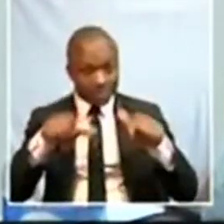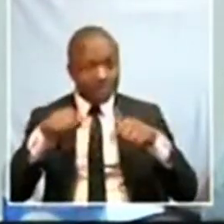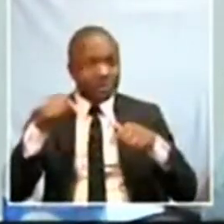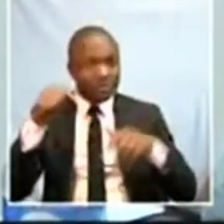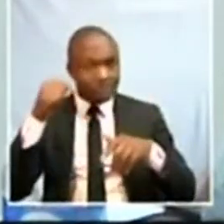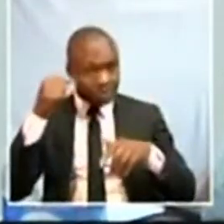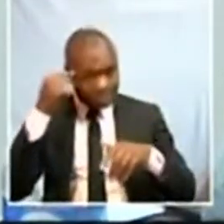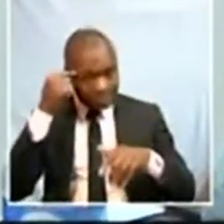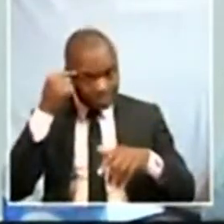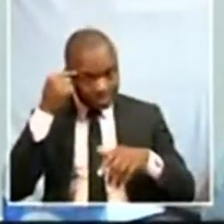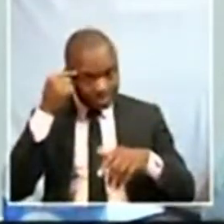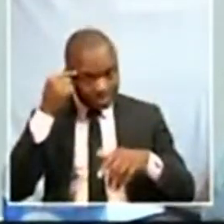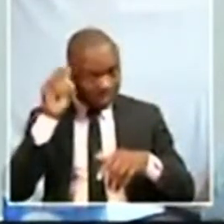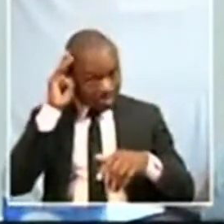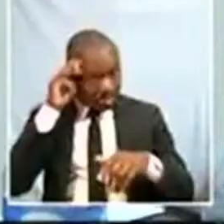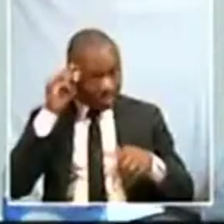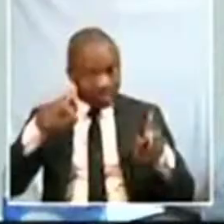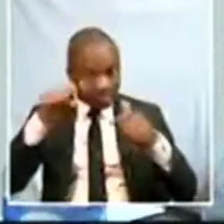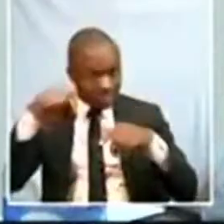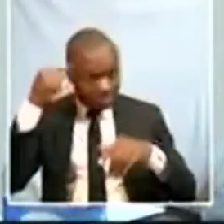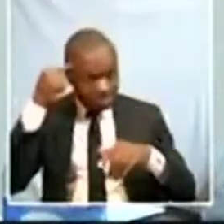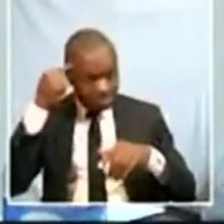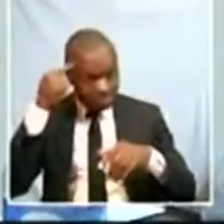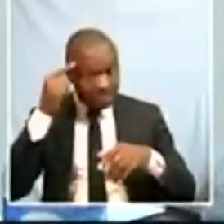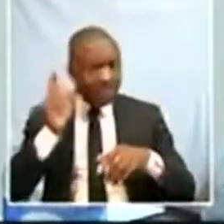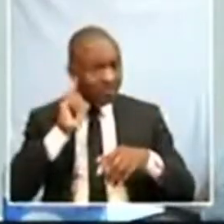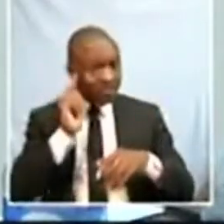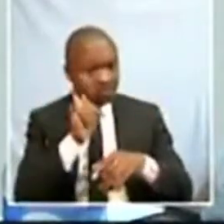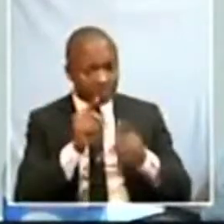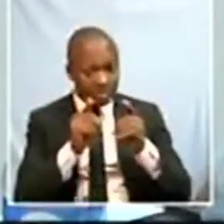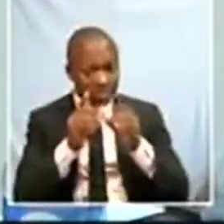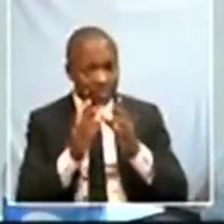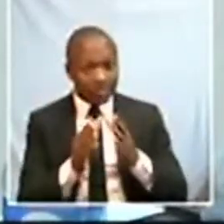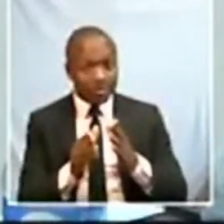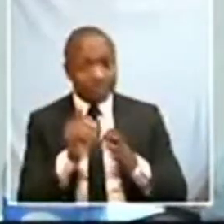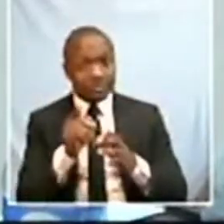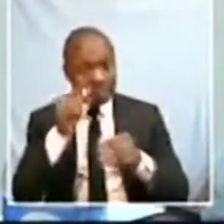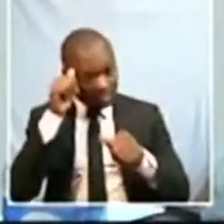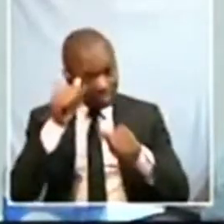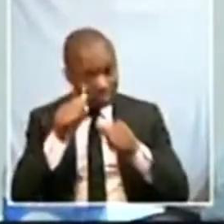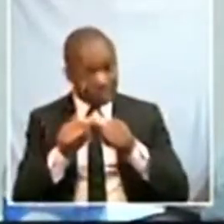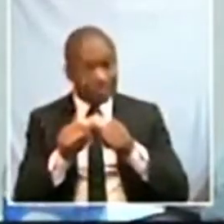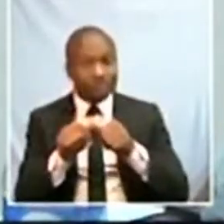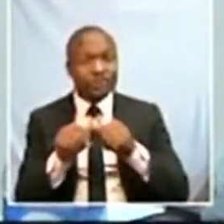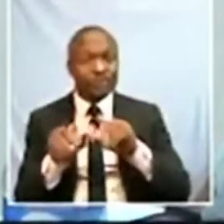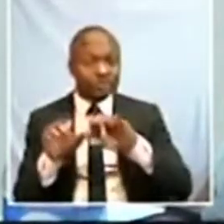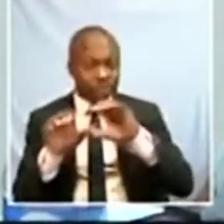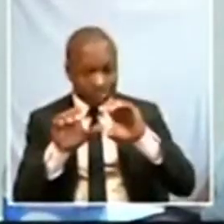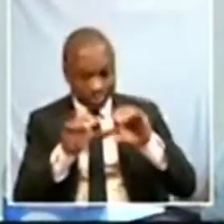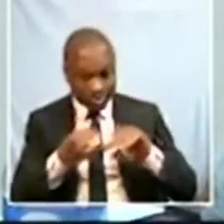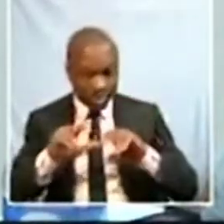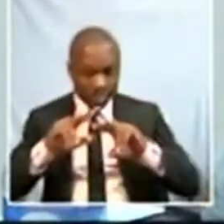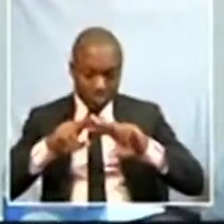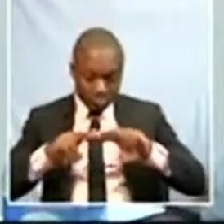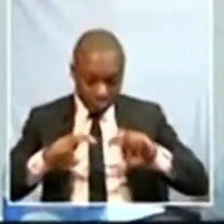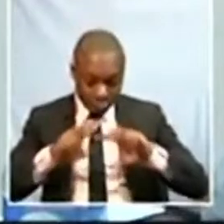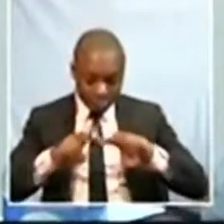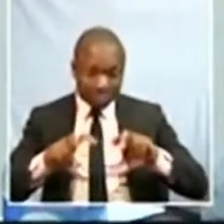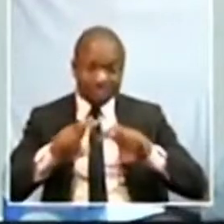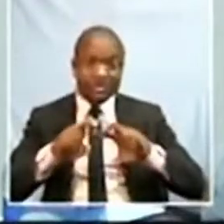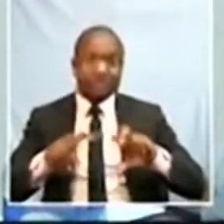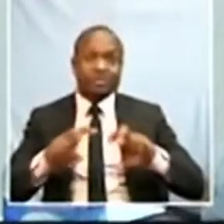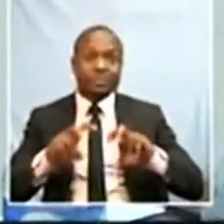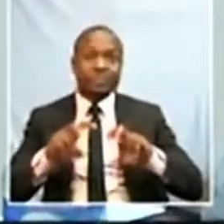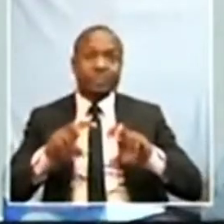Director Planning, you made a resolution that you undertake due diligence going forward to